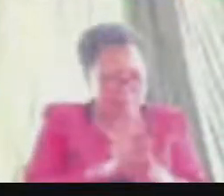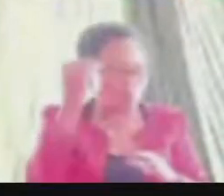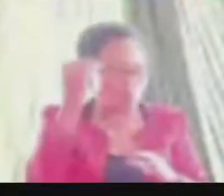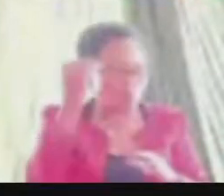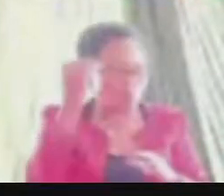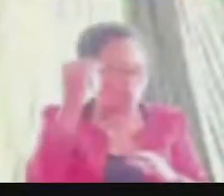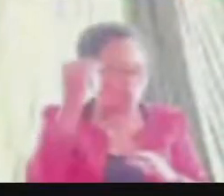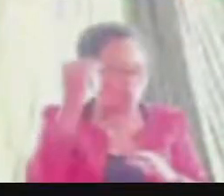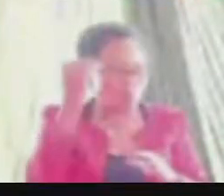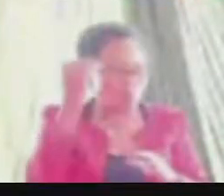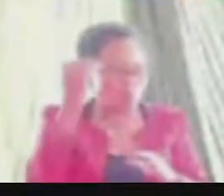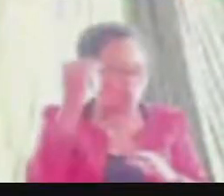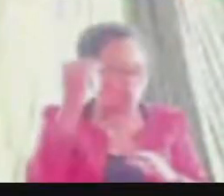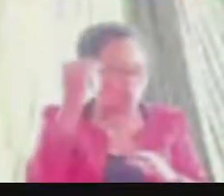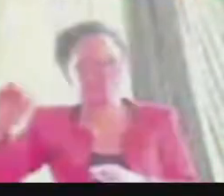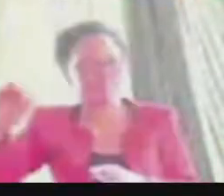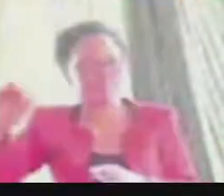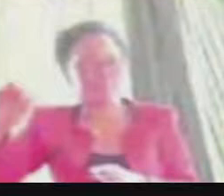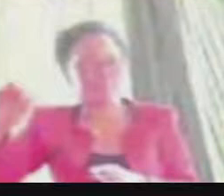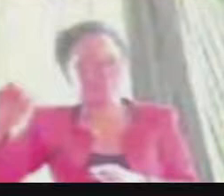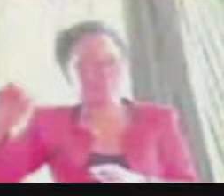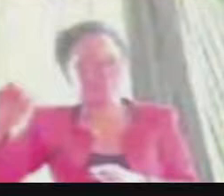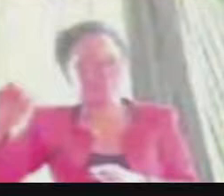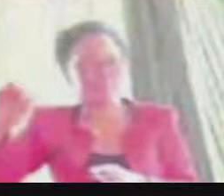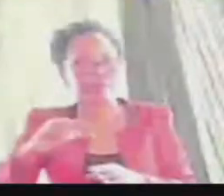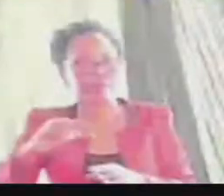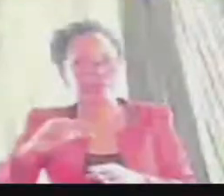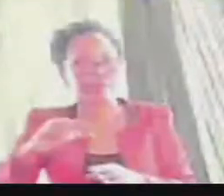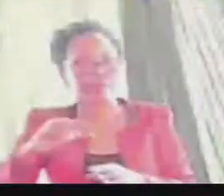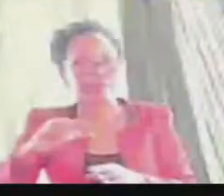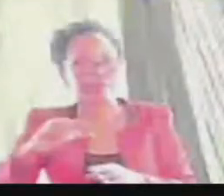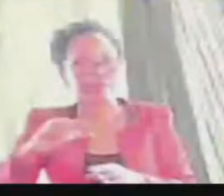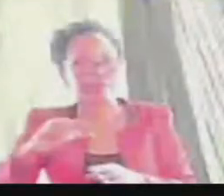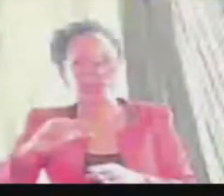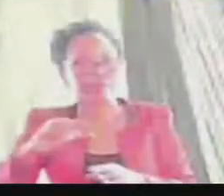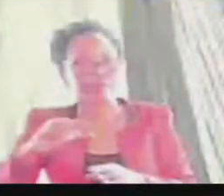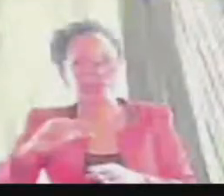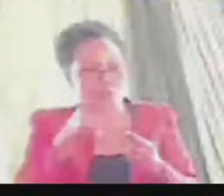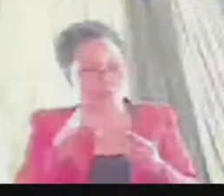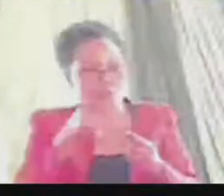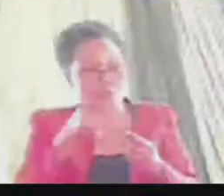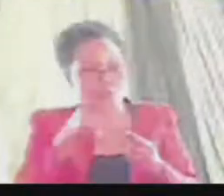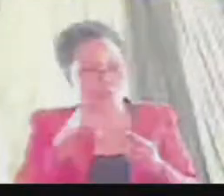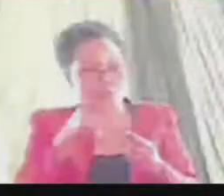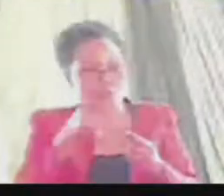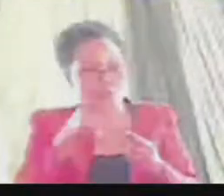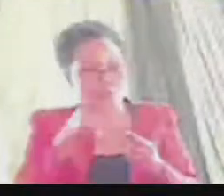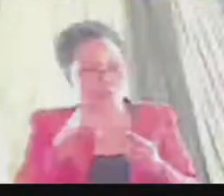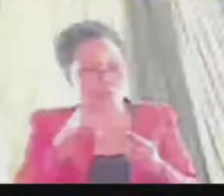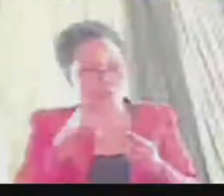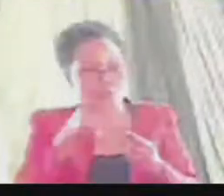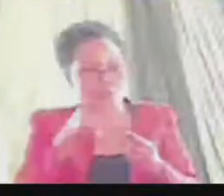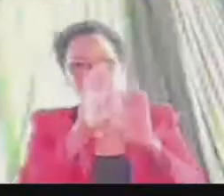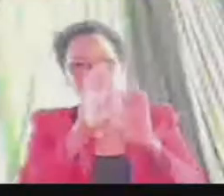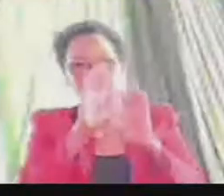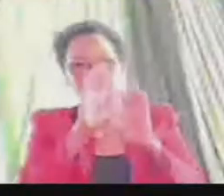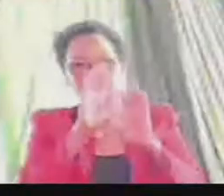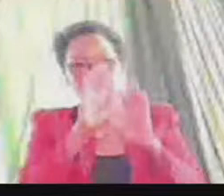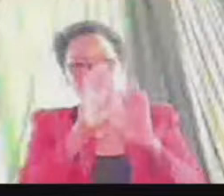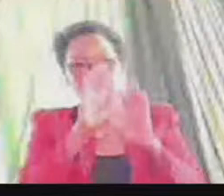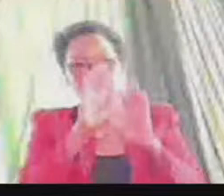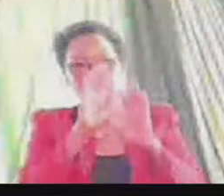foremost to bring together, like if we can have a colloquium of the Employment and